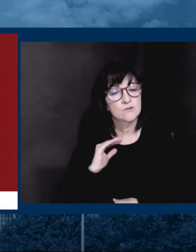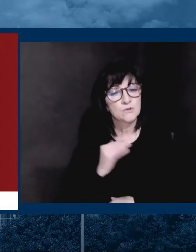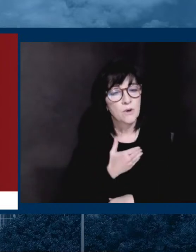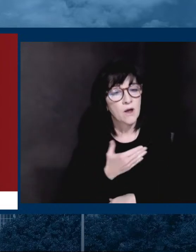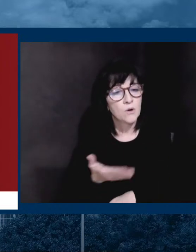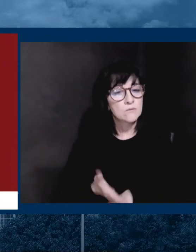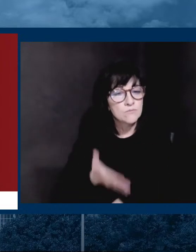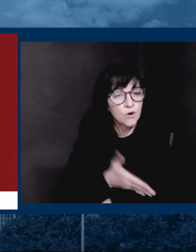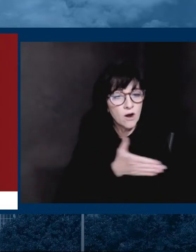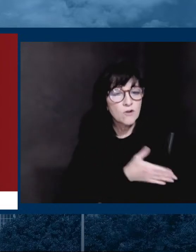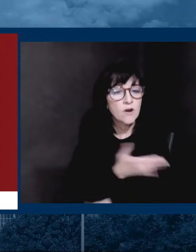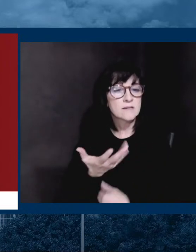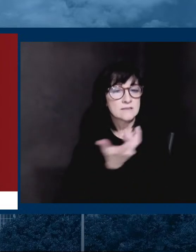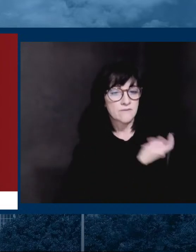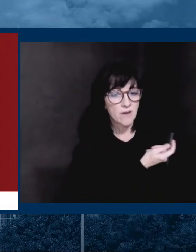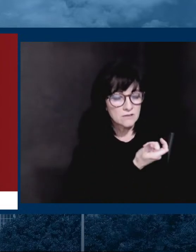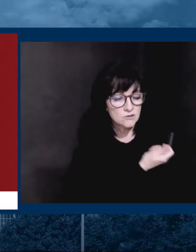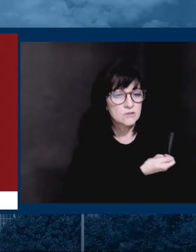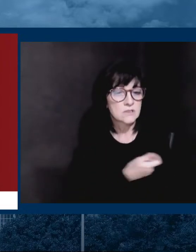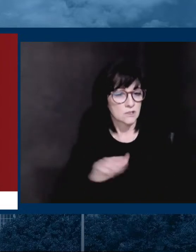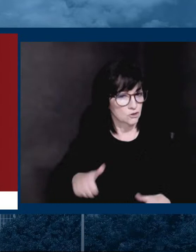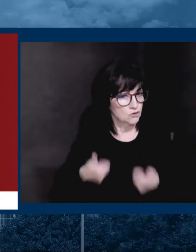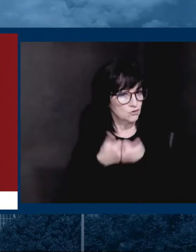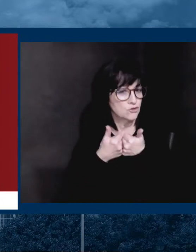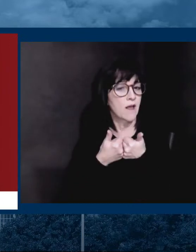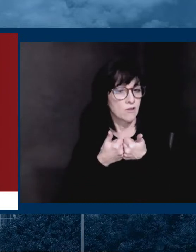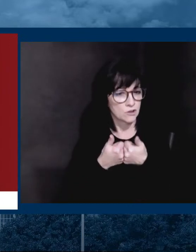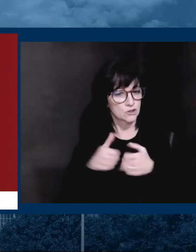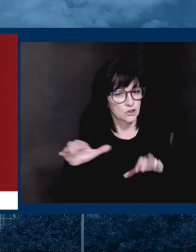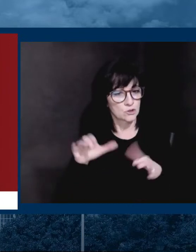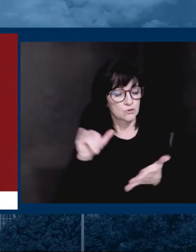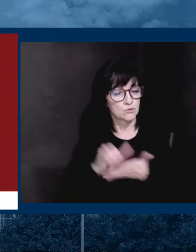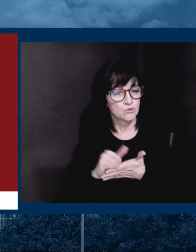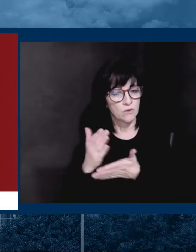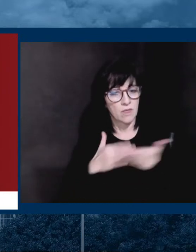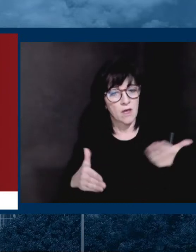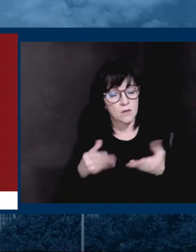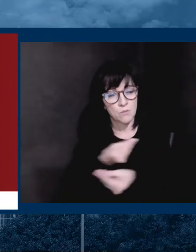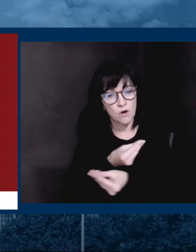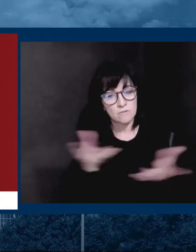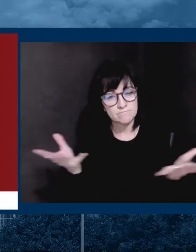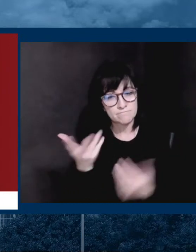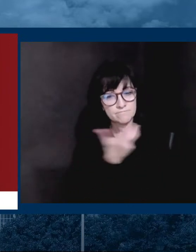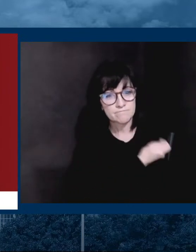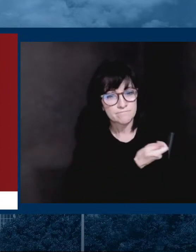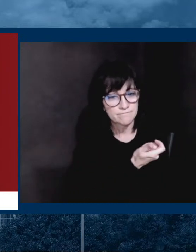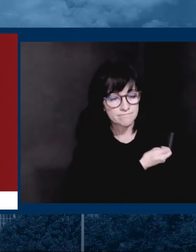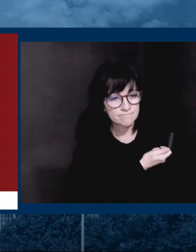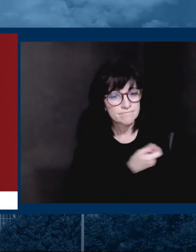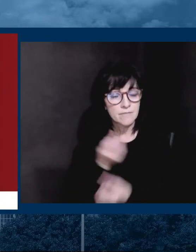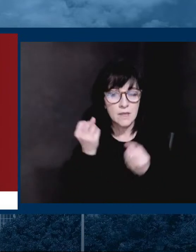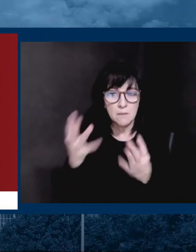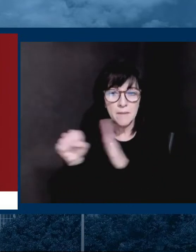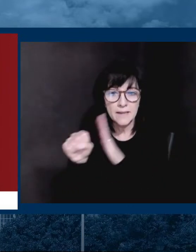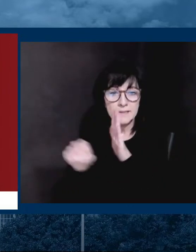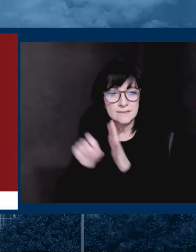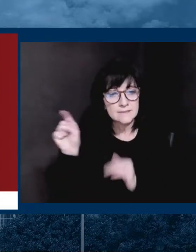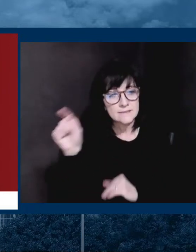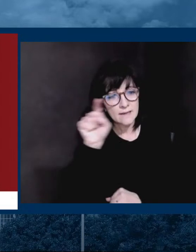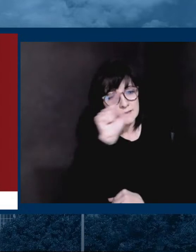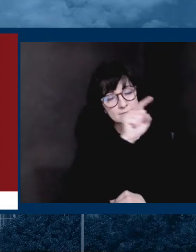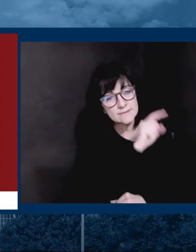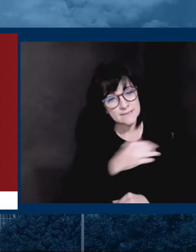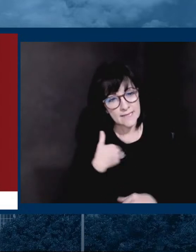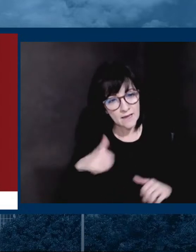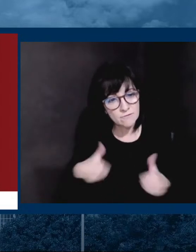challenging exercise. Every state is facing it, and we expect to see changes coming from the federal government. In